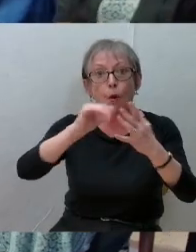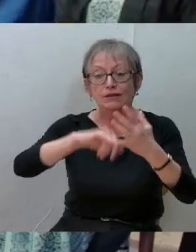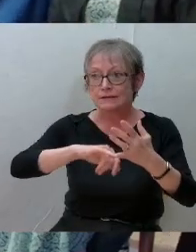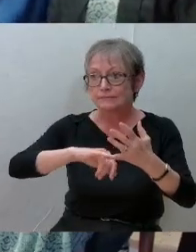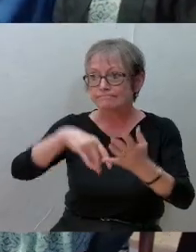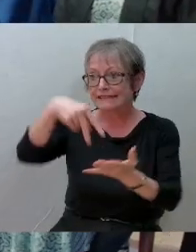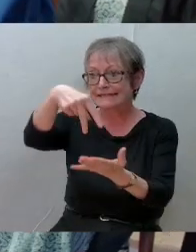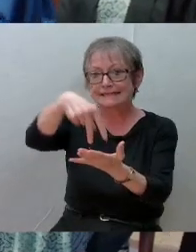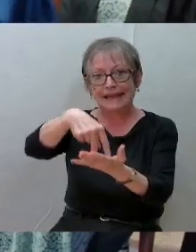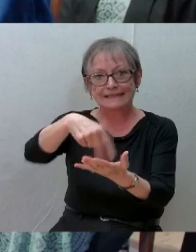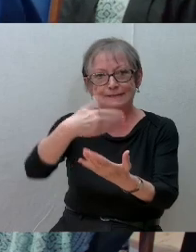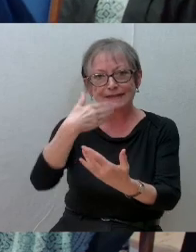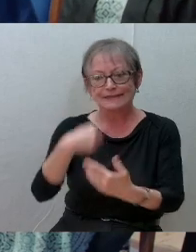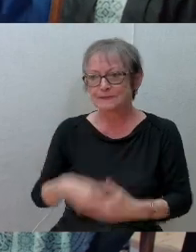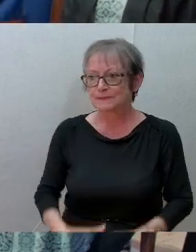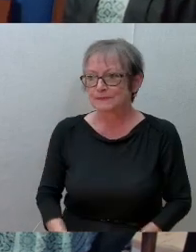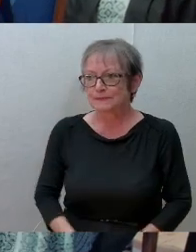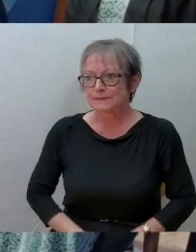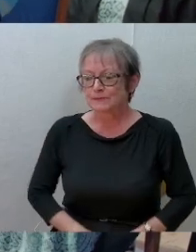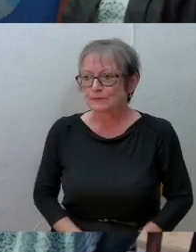Stand up.